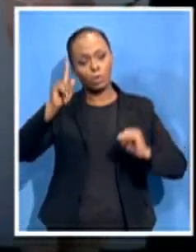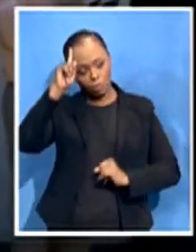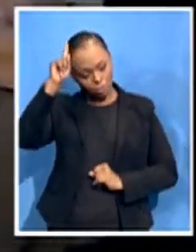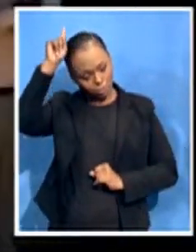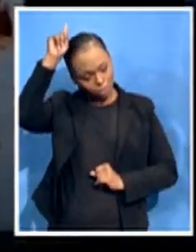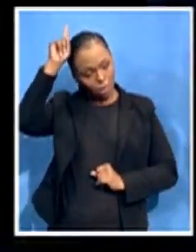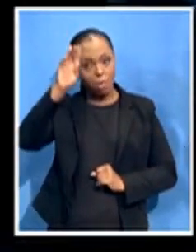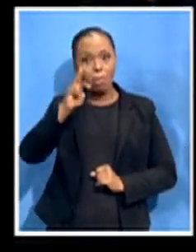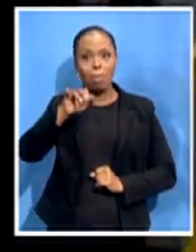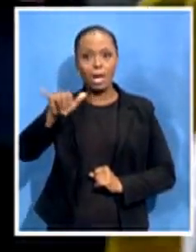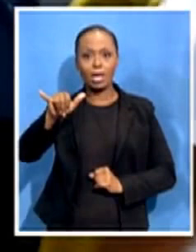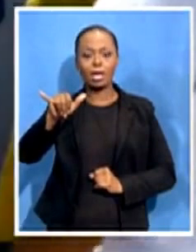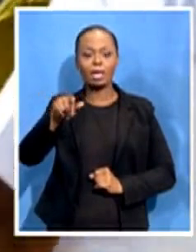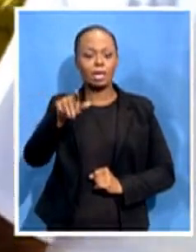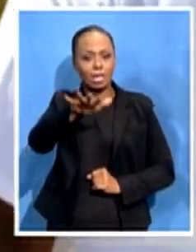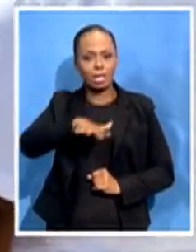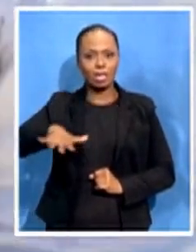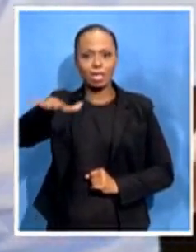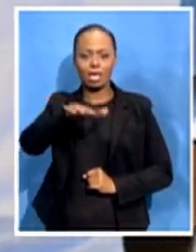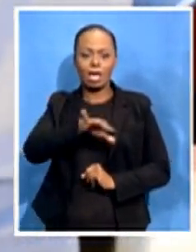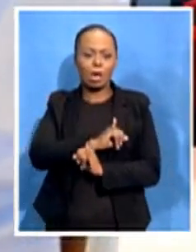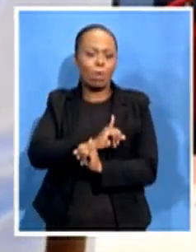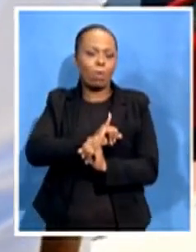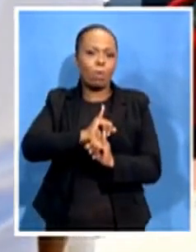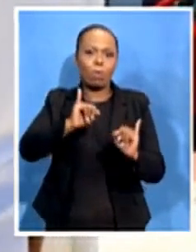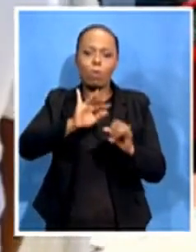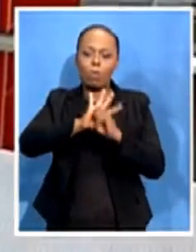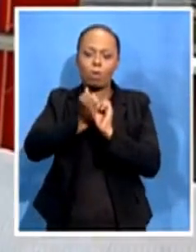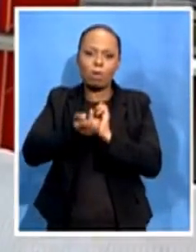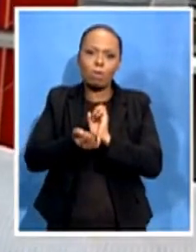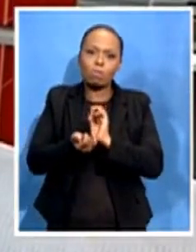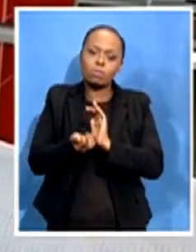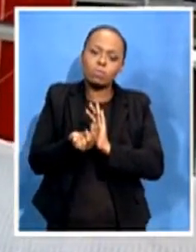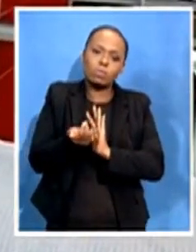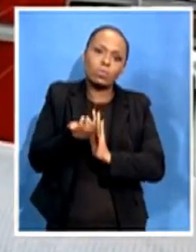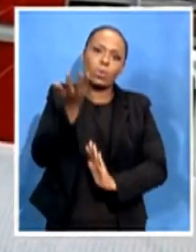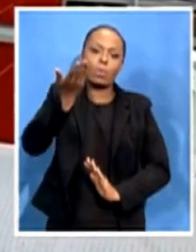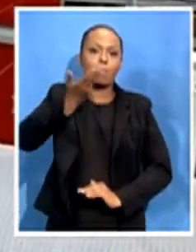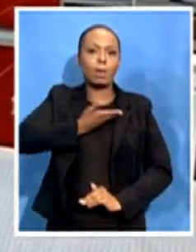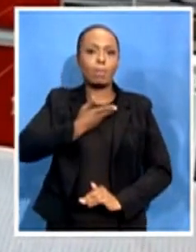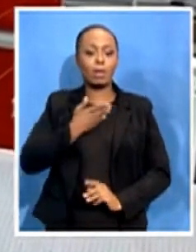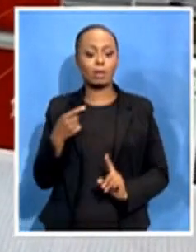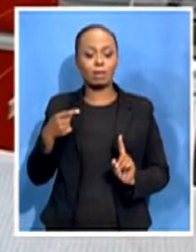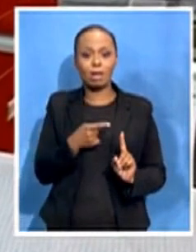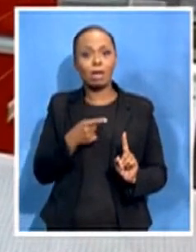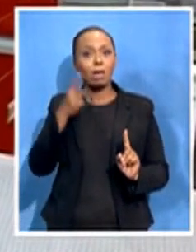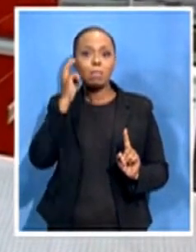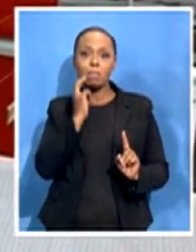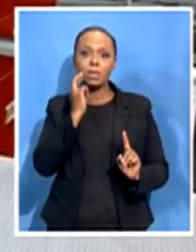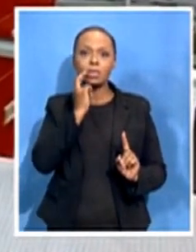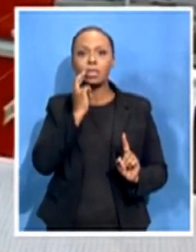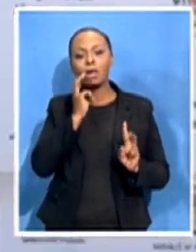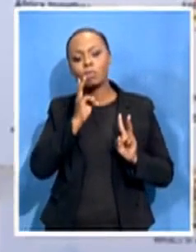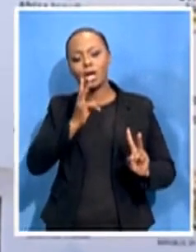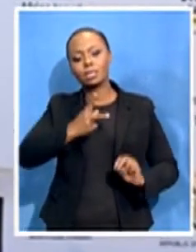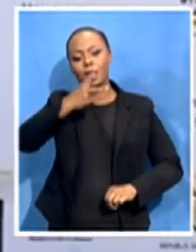July peak. Mkhize visited a second time this month. He checked on bed capacity and compliance levels